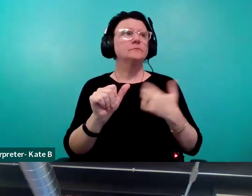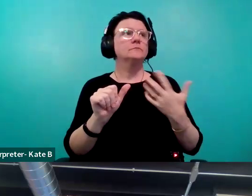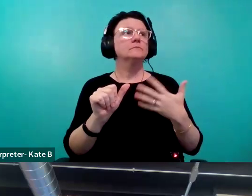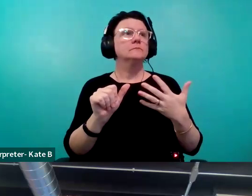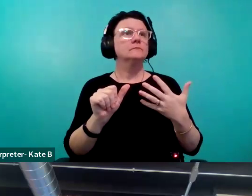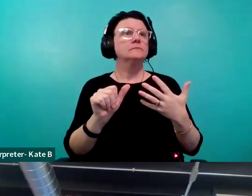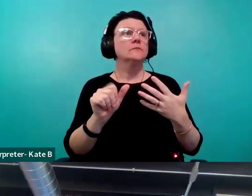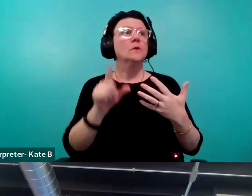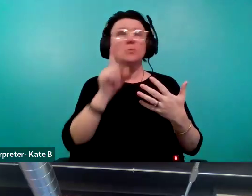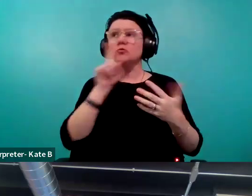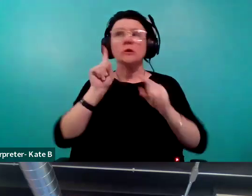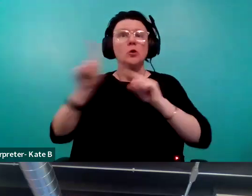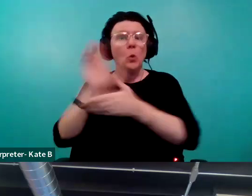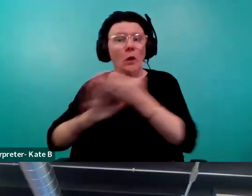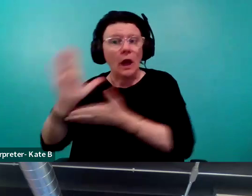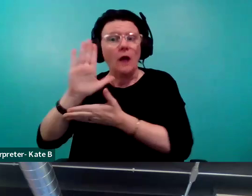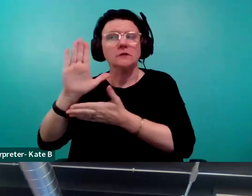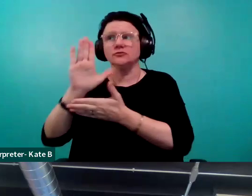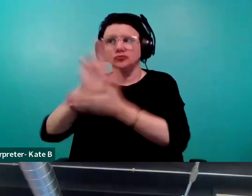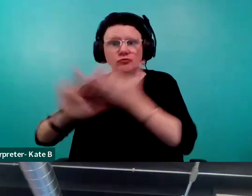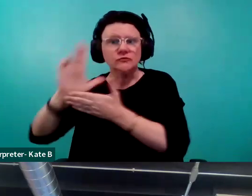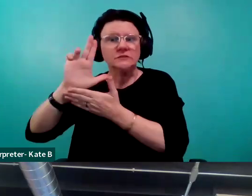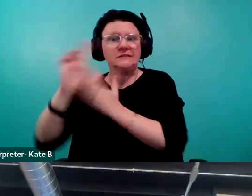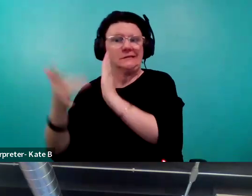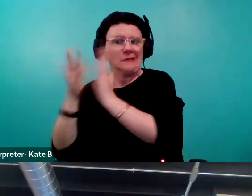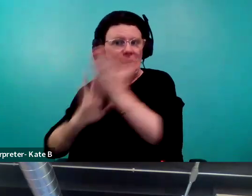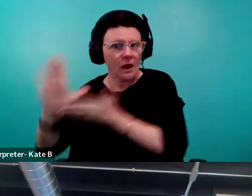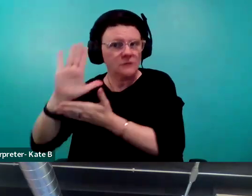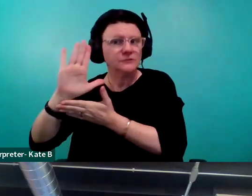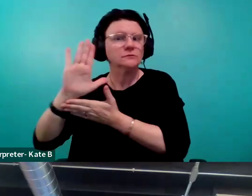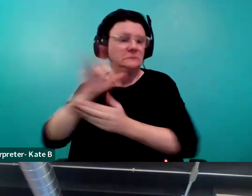an institution of higher learning, where other students,